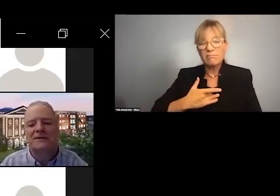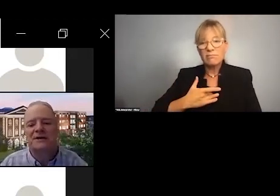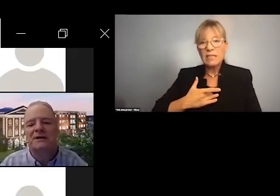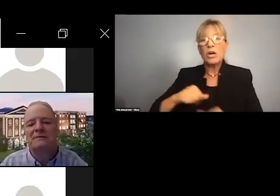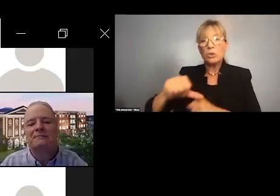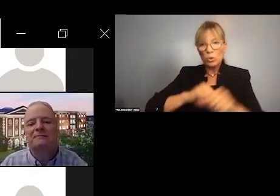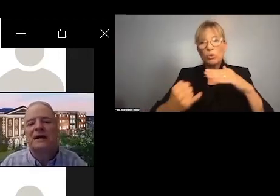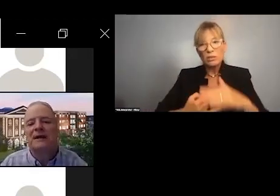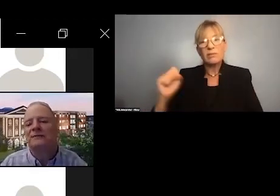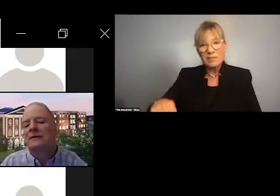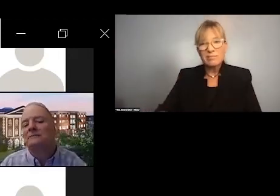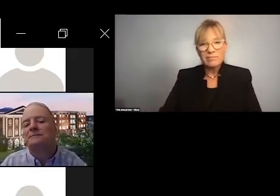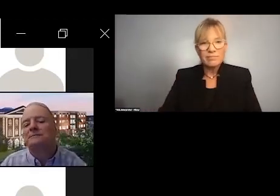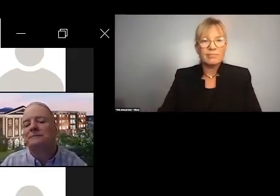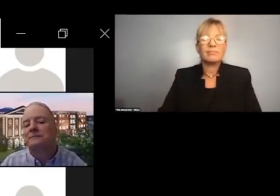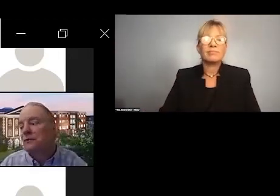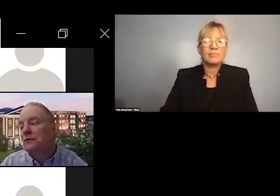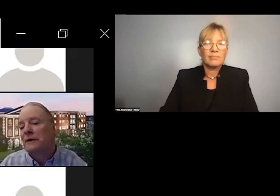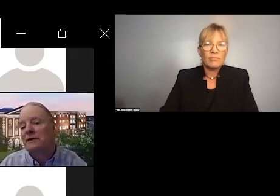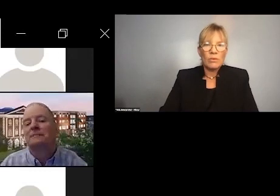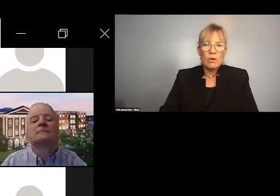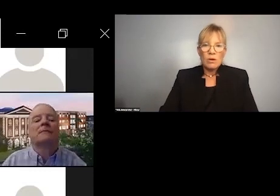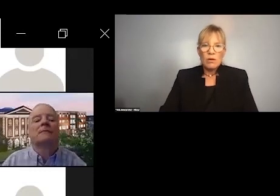social isolation. Next.